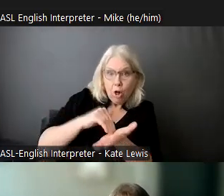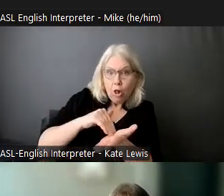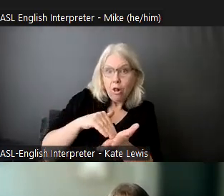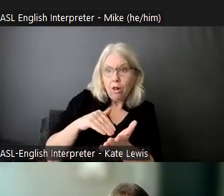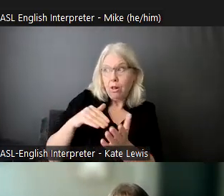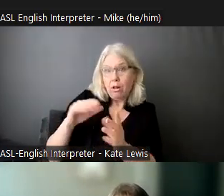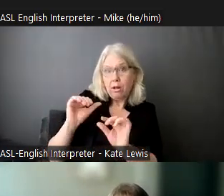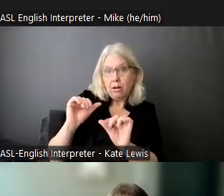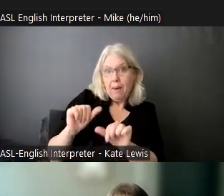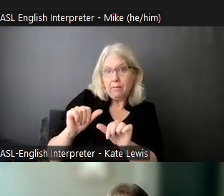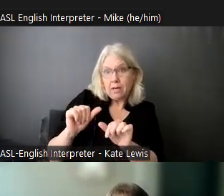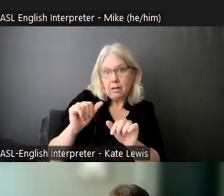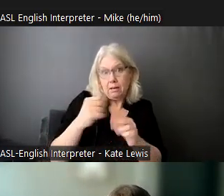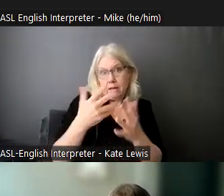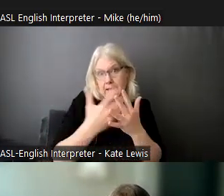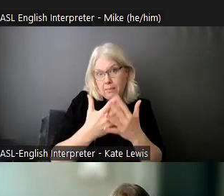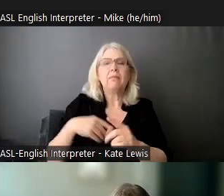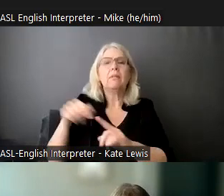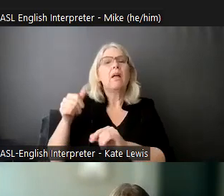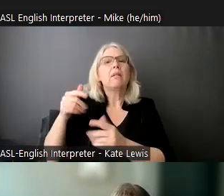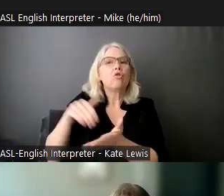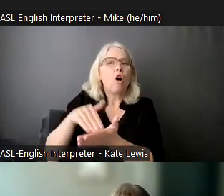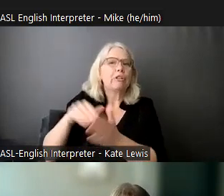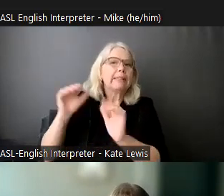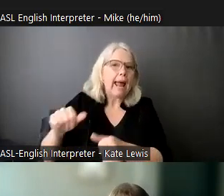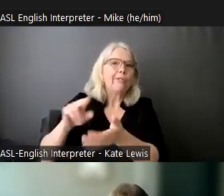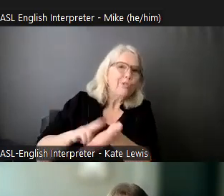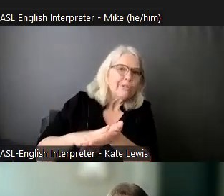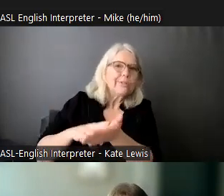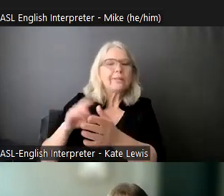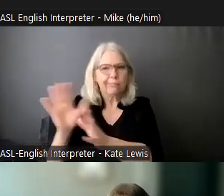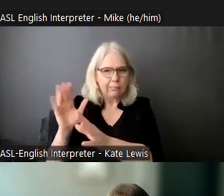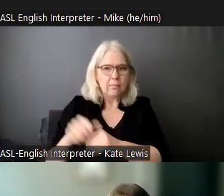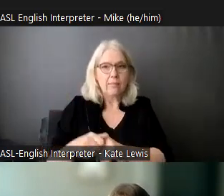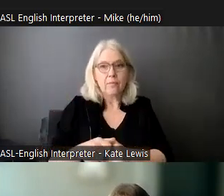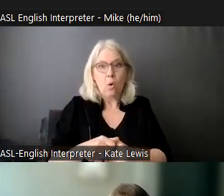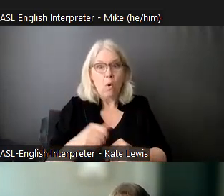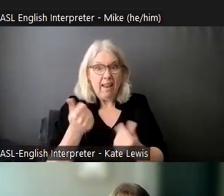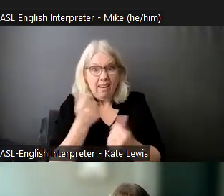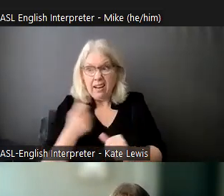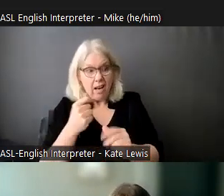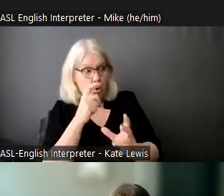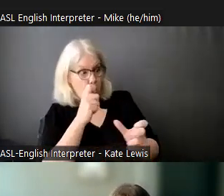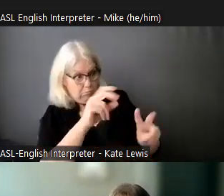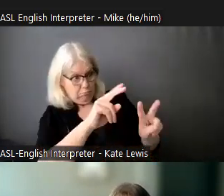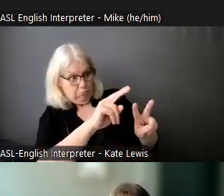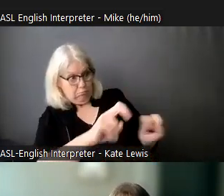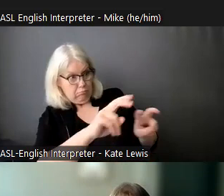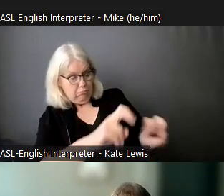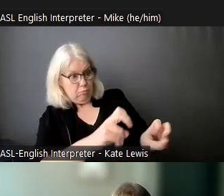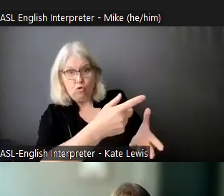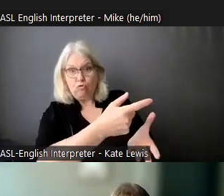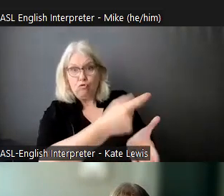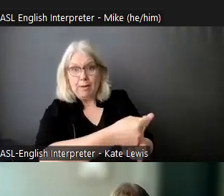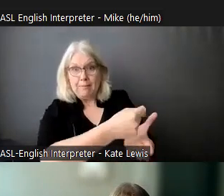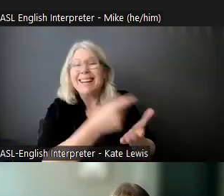social workers. The Healthcare Consent Act says that before any health provider can do treatment or who